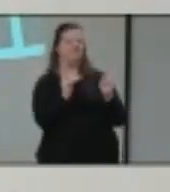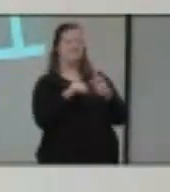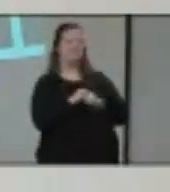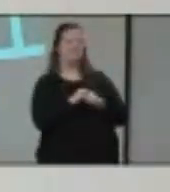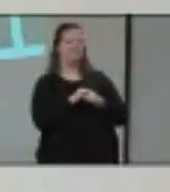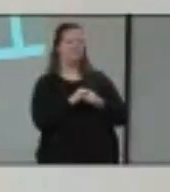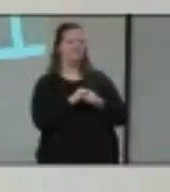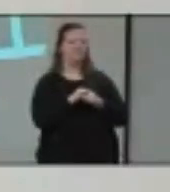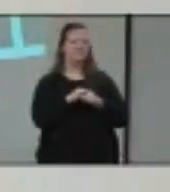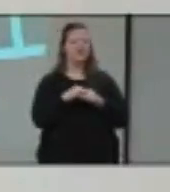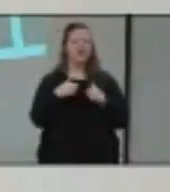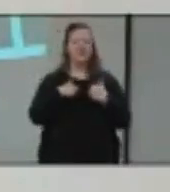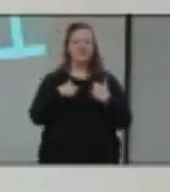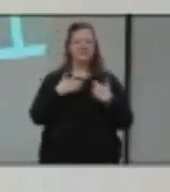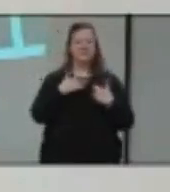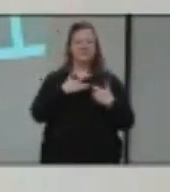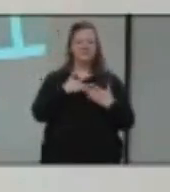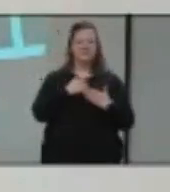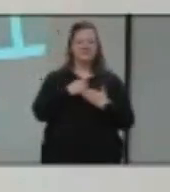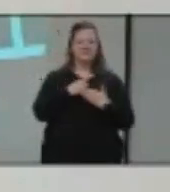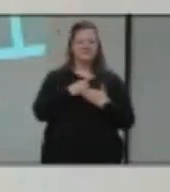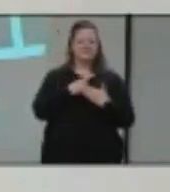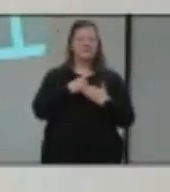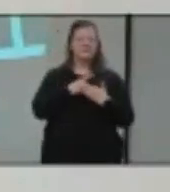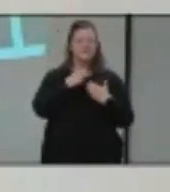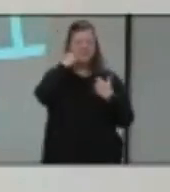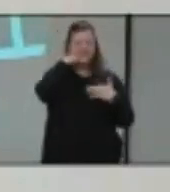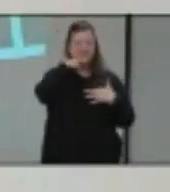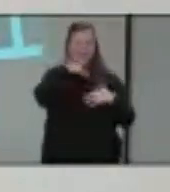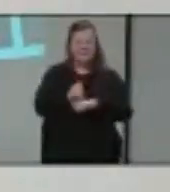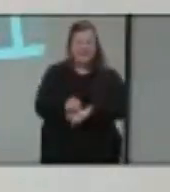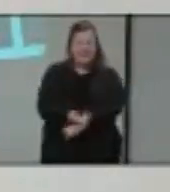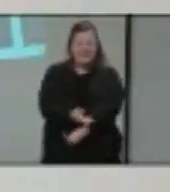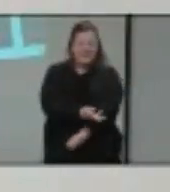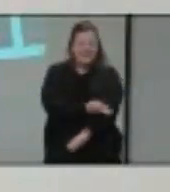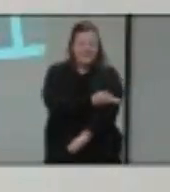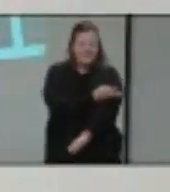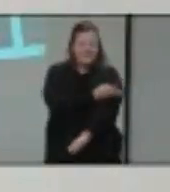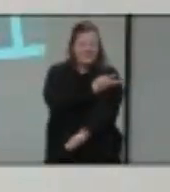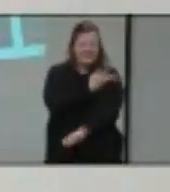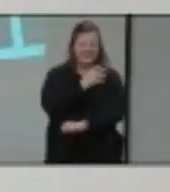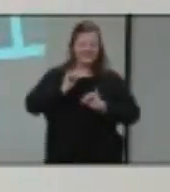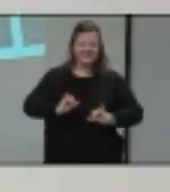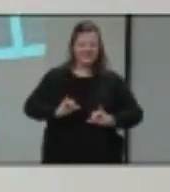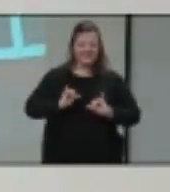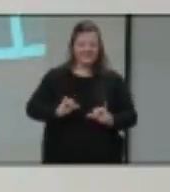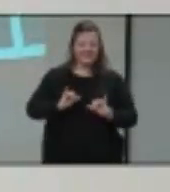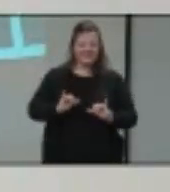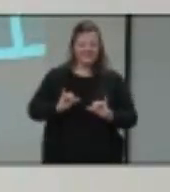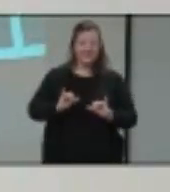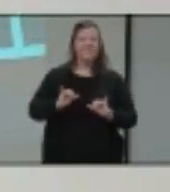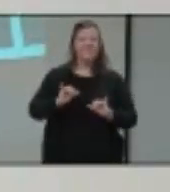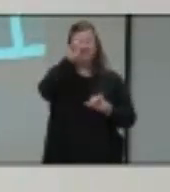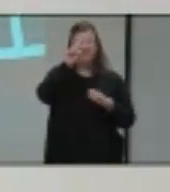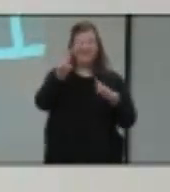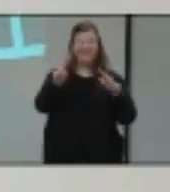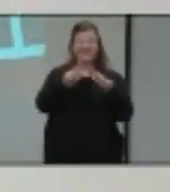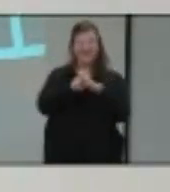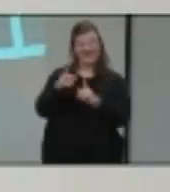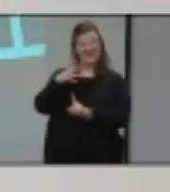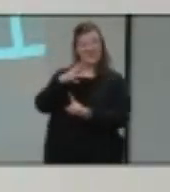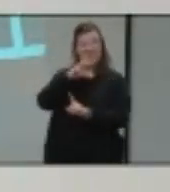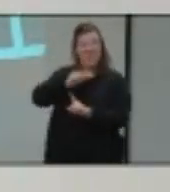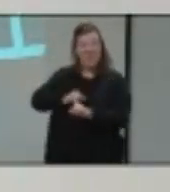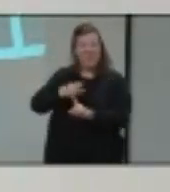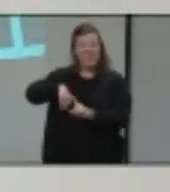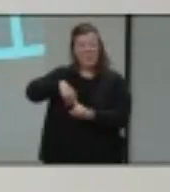My palms moistened, my heart rate increased, the hairs on my arms immediately stood at attention. All I could think was this old white man is about to